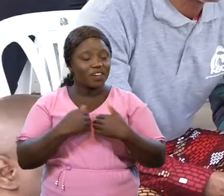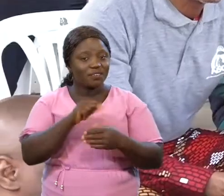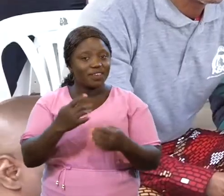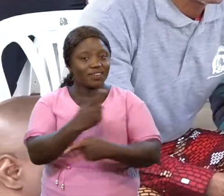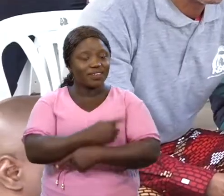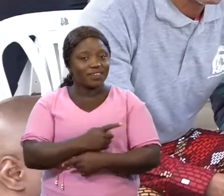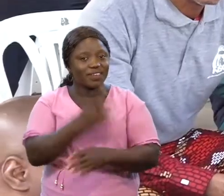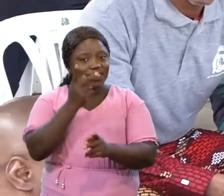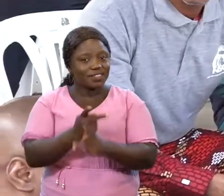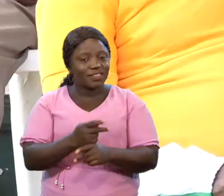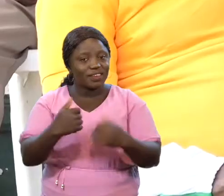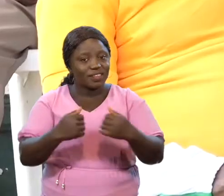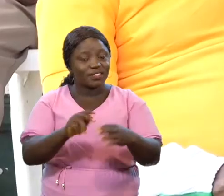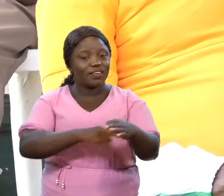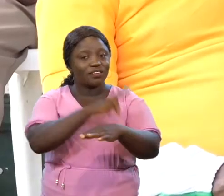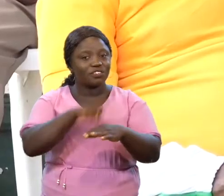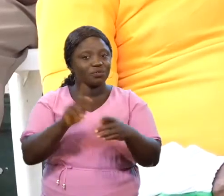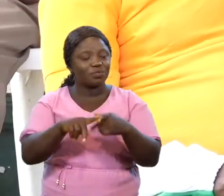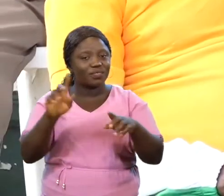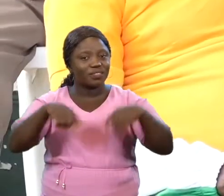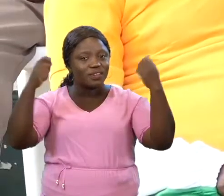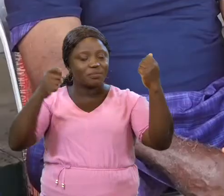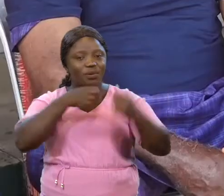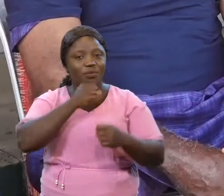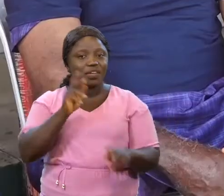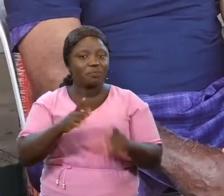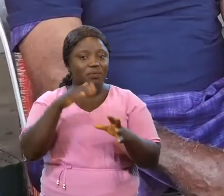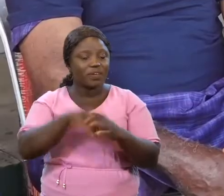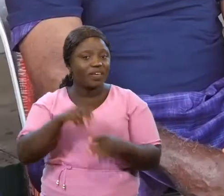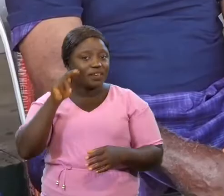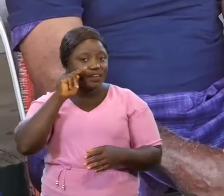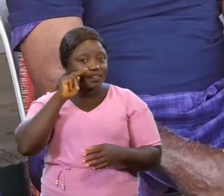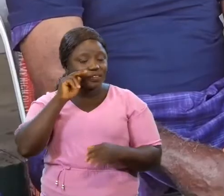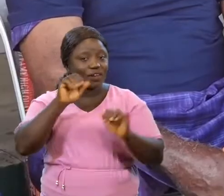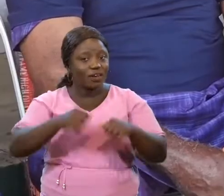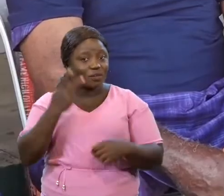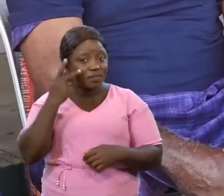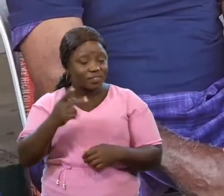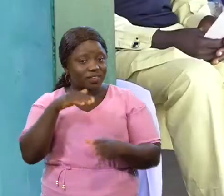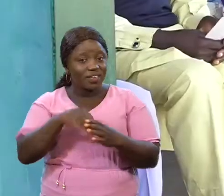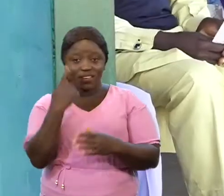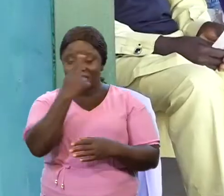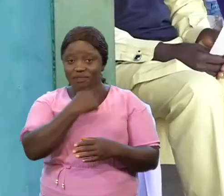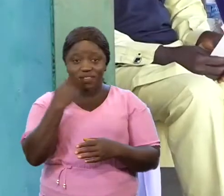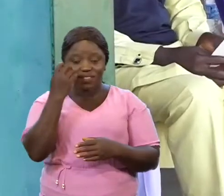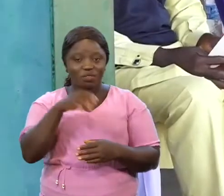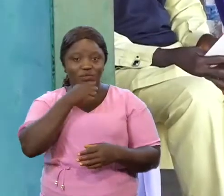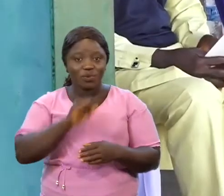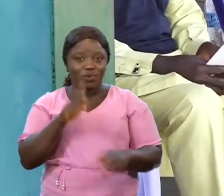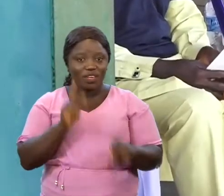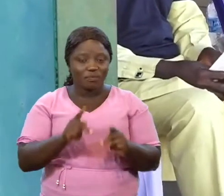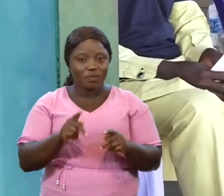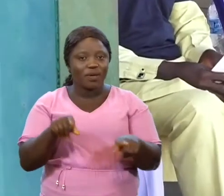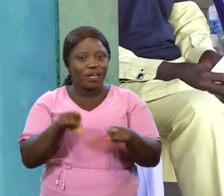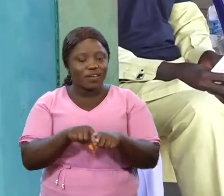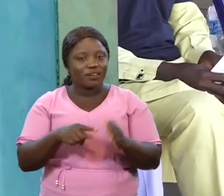The joy of having a day set aside nationwide to celebrate older persons in Nigeria can be seen in the faces